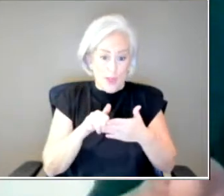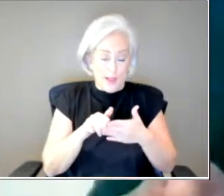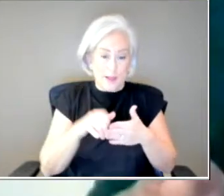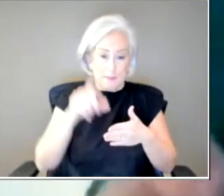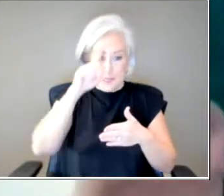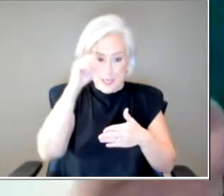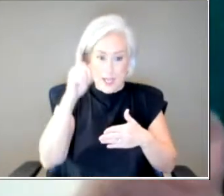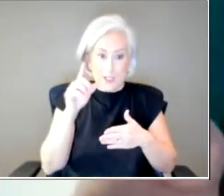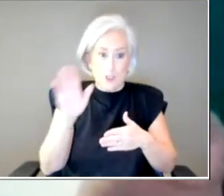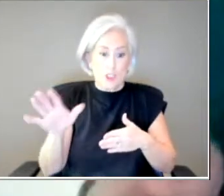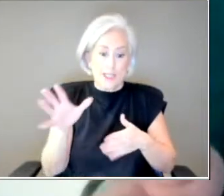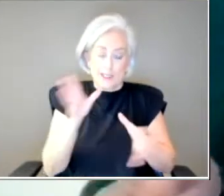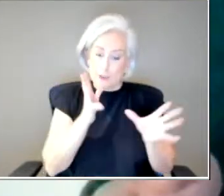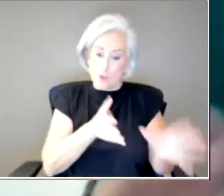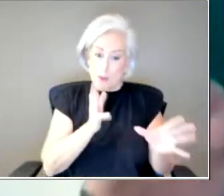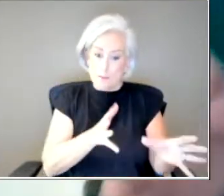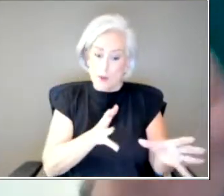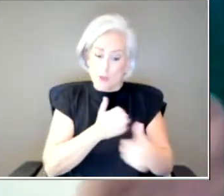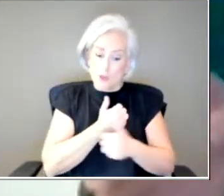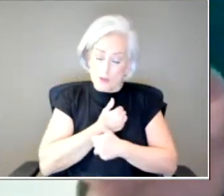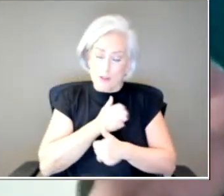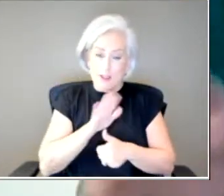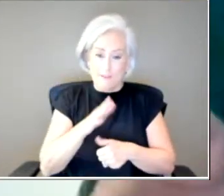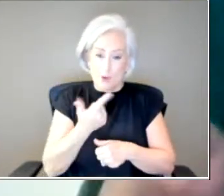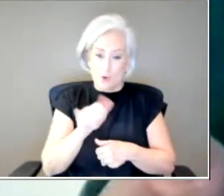to love her kids, but grandkids, but